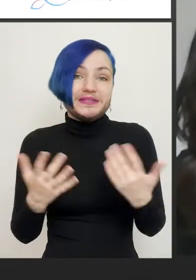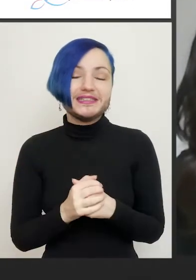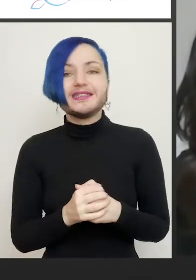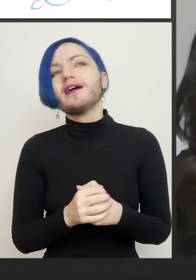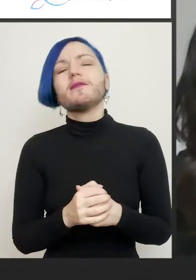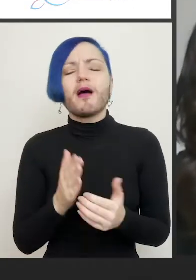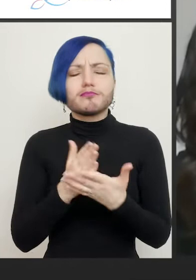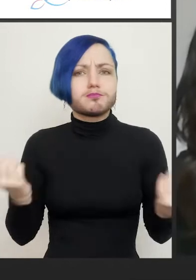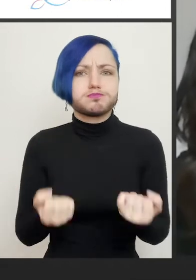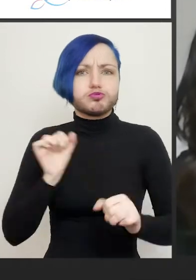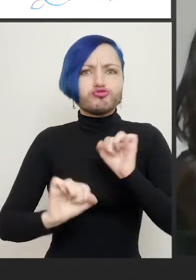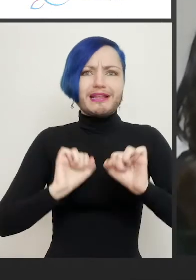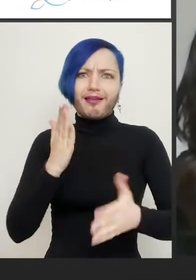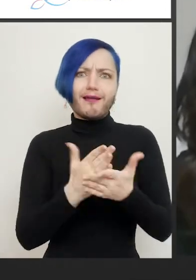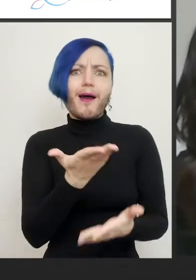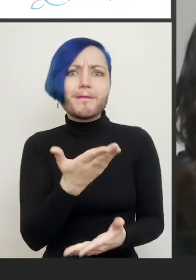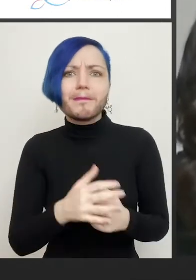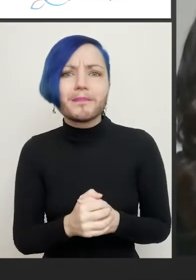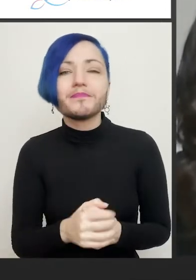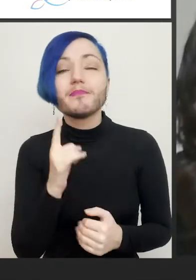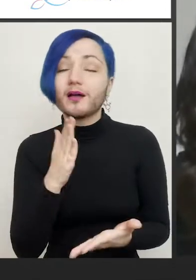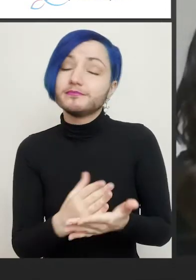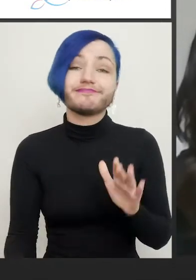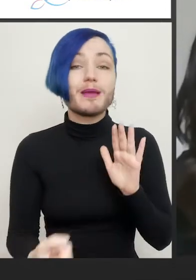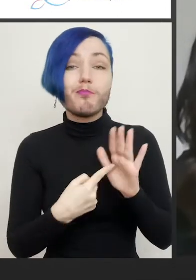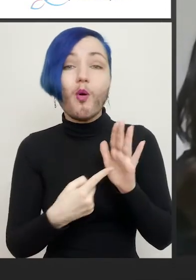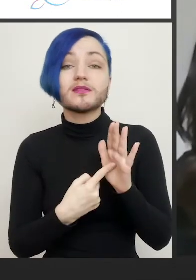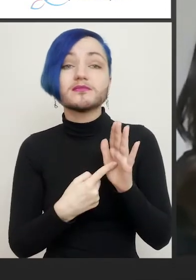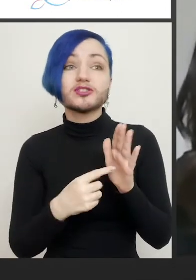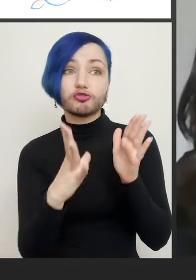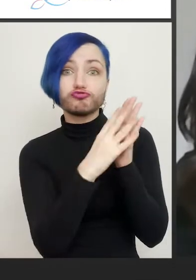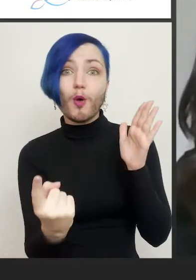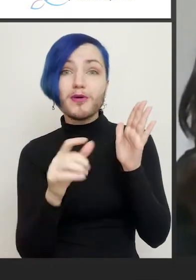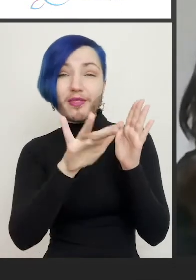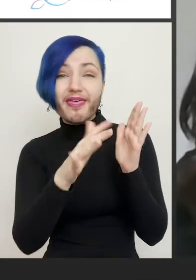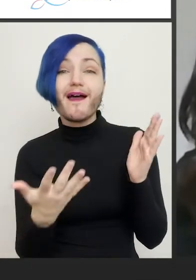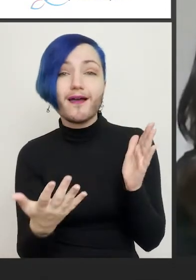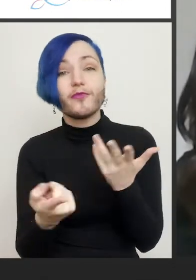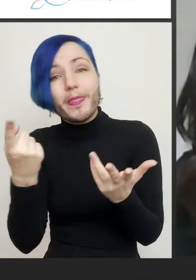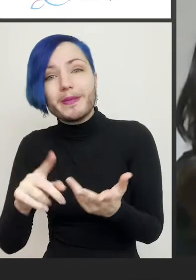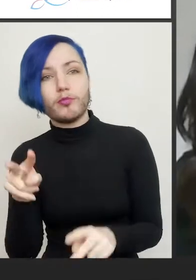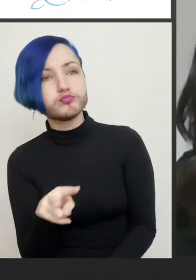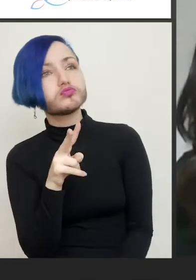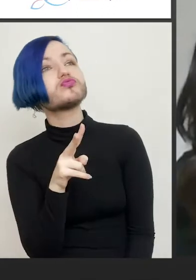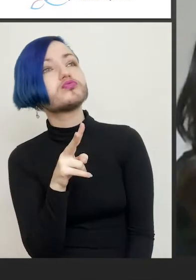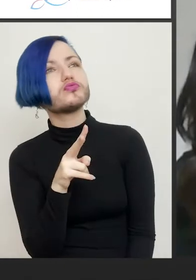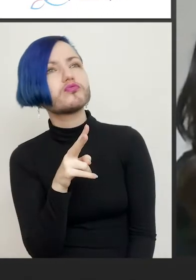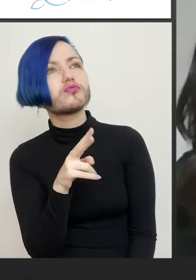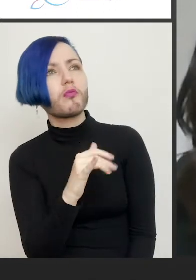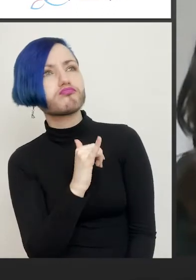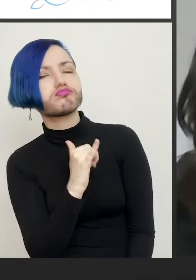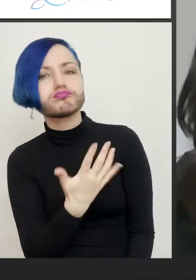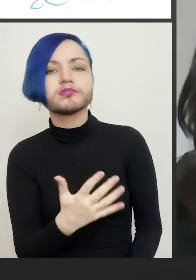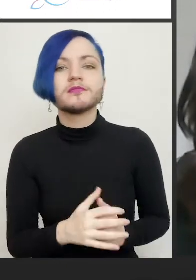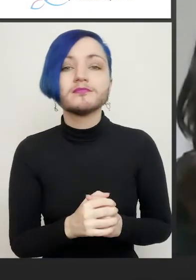You're so resilient, but it is such an important thing to be a role model for others. And that obviously sometimes comes